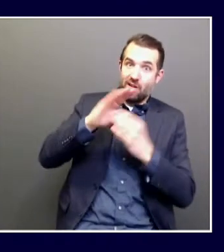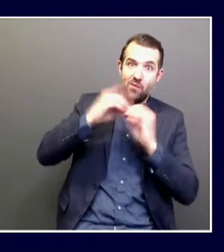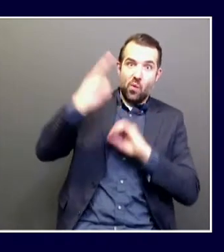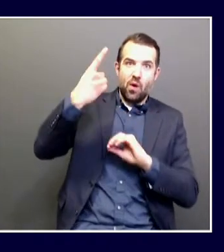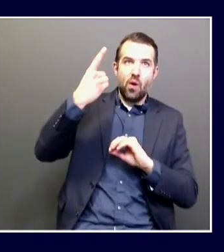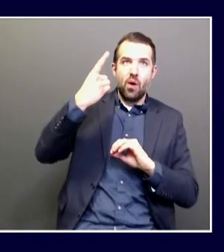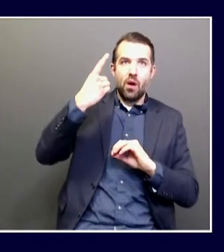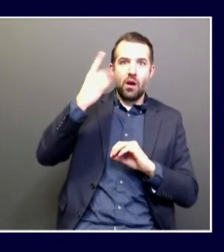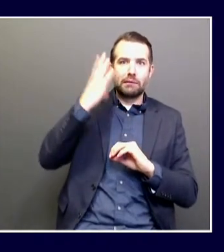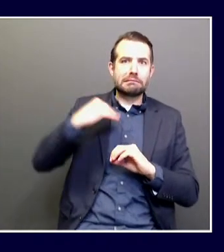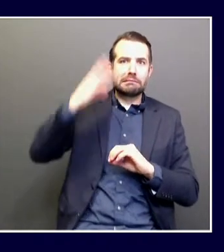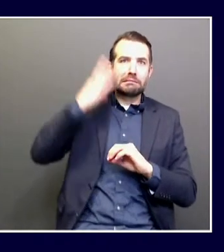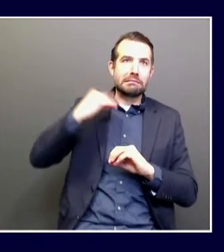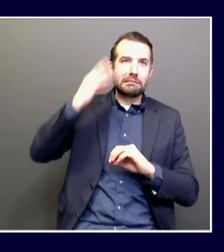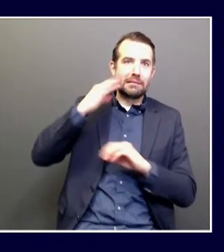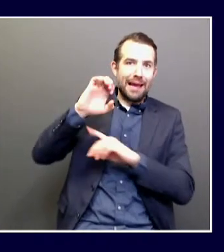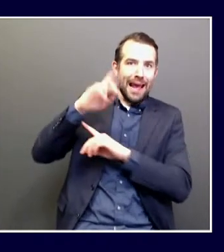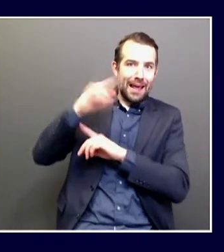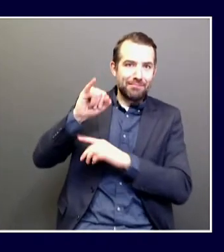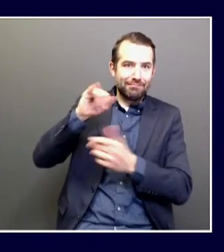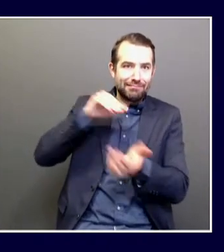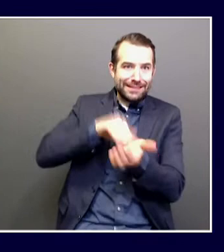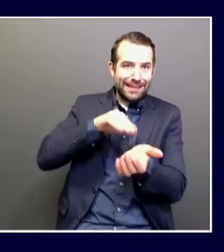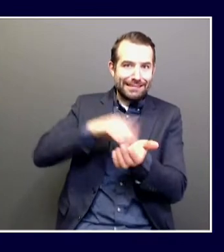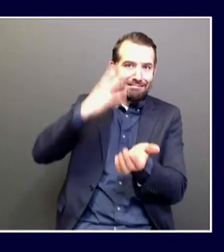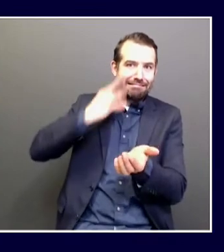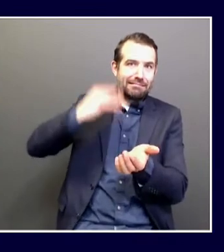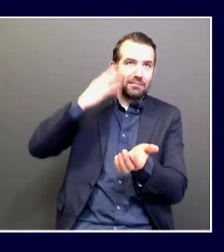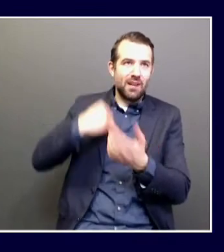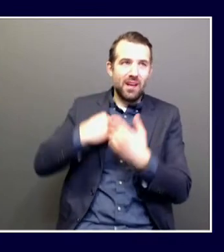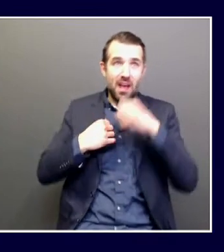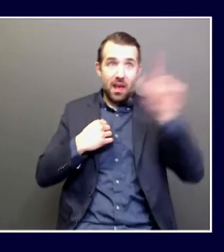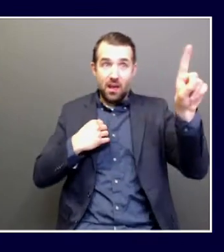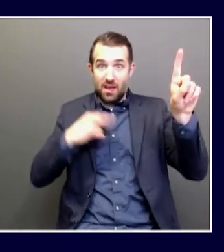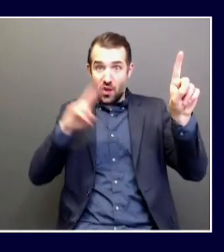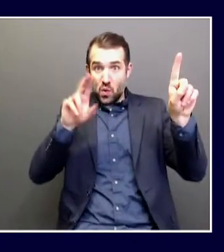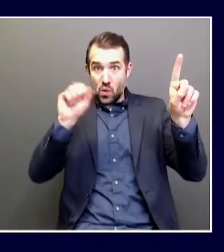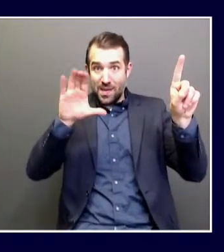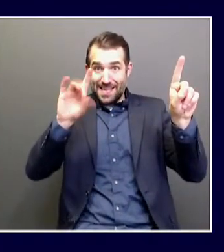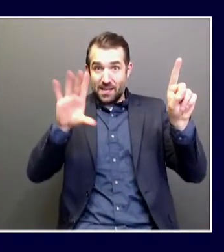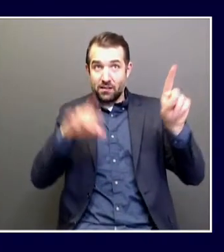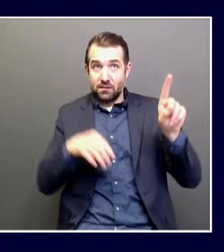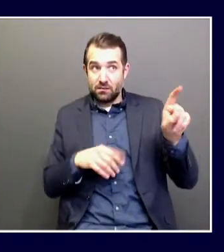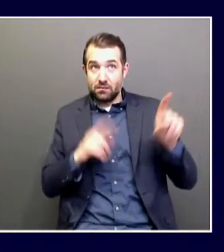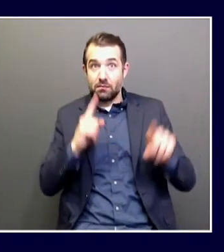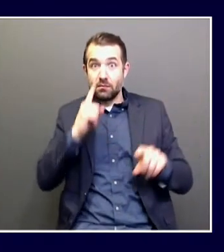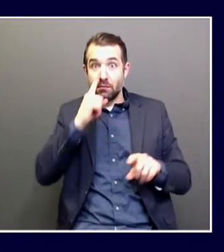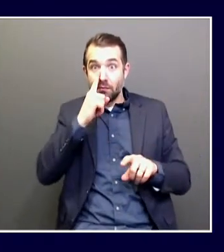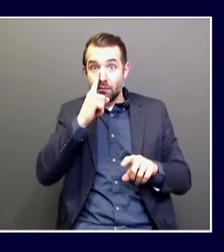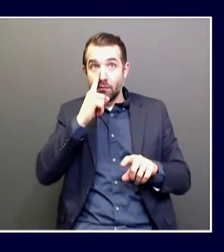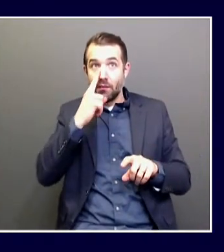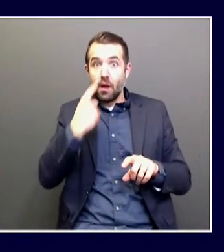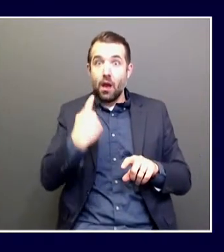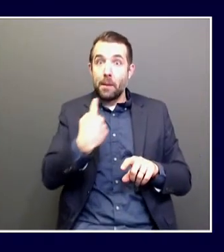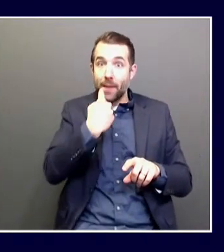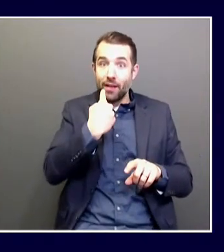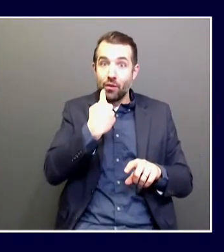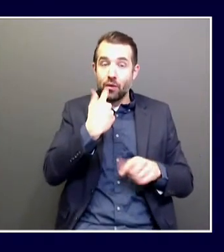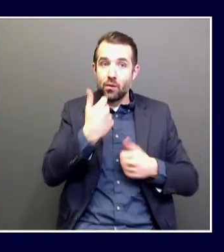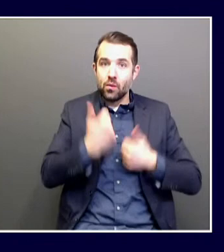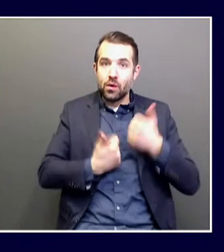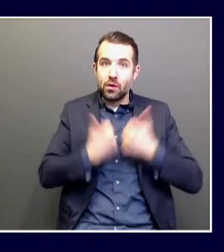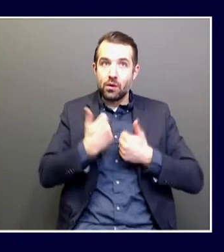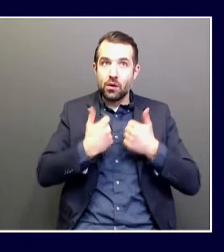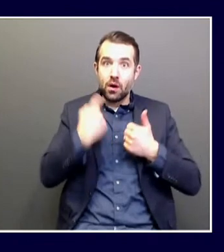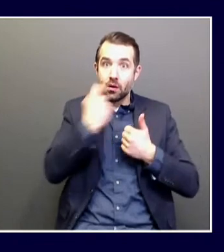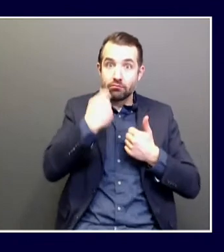right now, the guidance remains that swabbing the nose or swabbing the throat are both effective. However, not